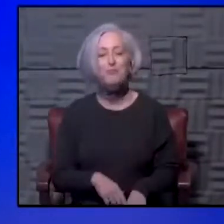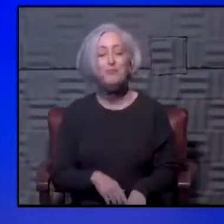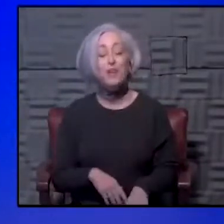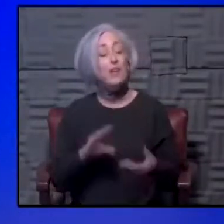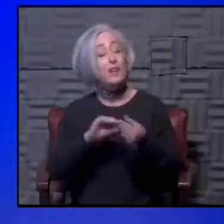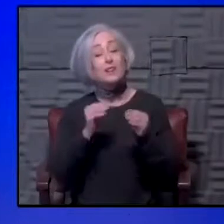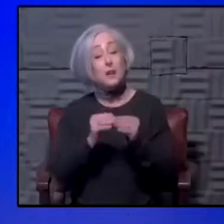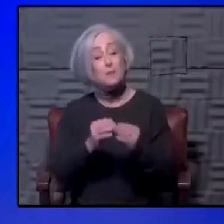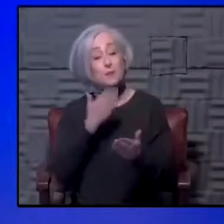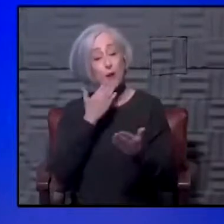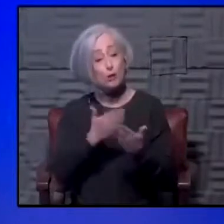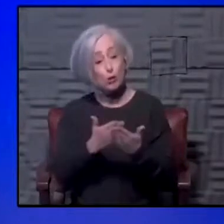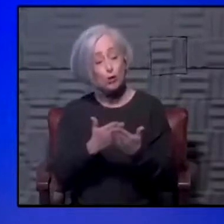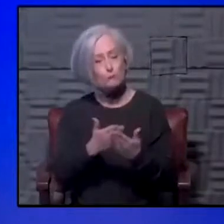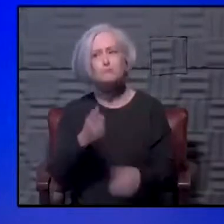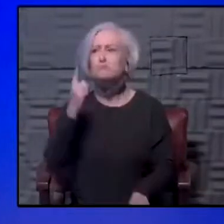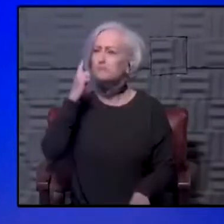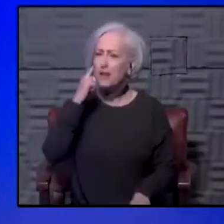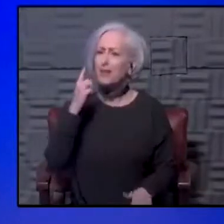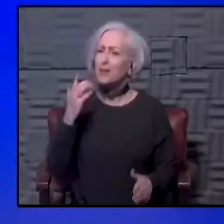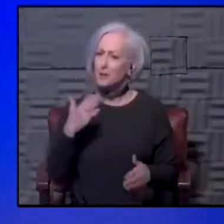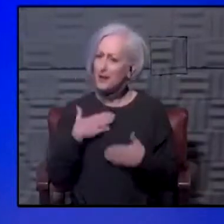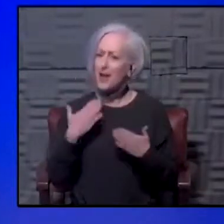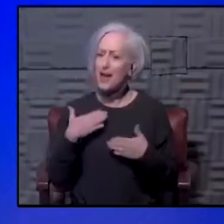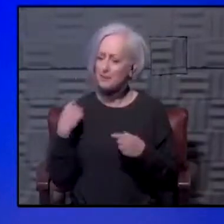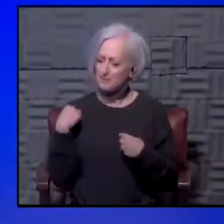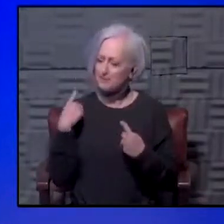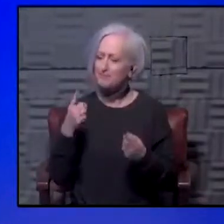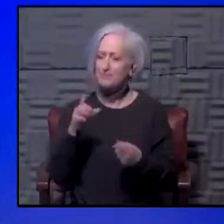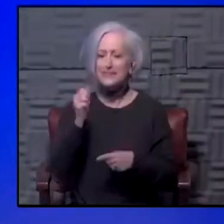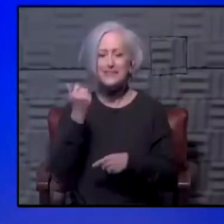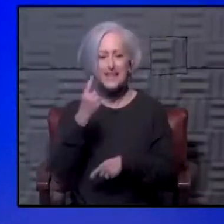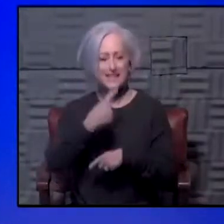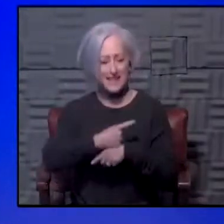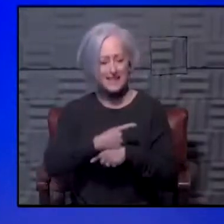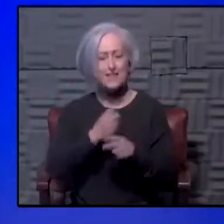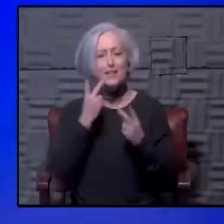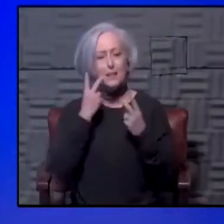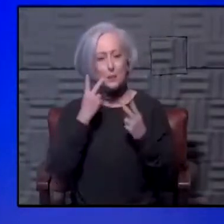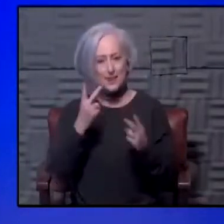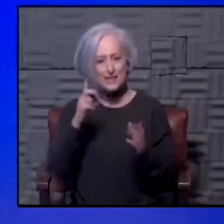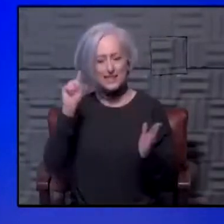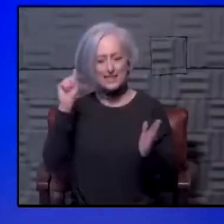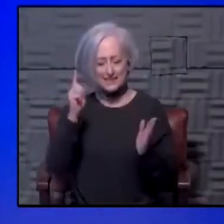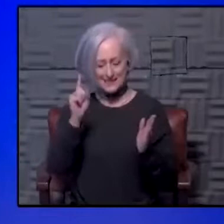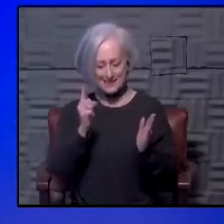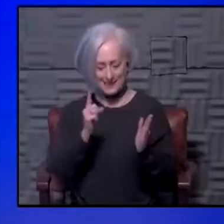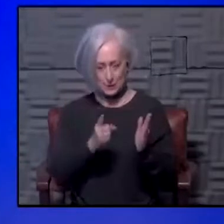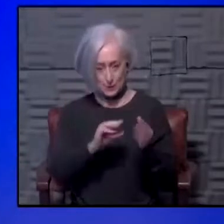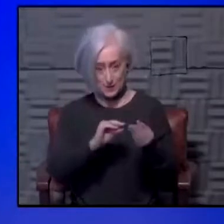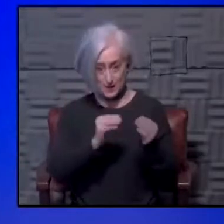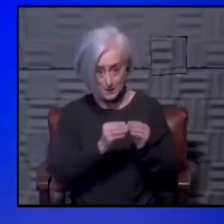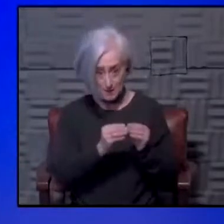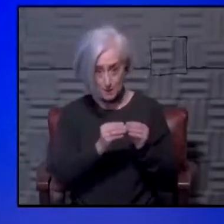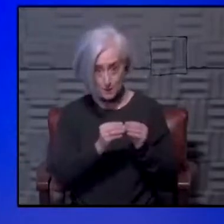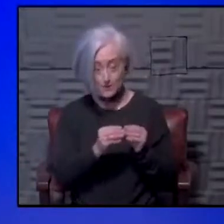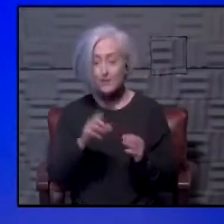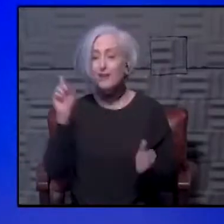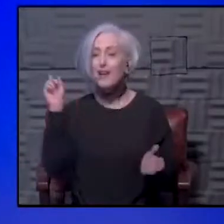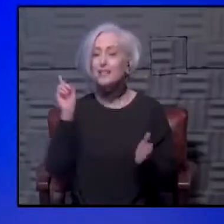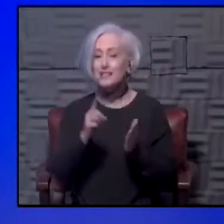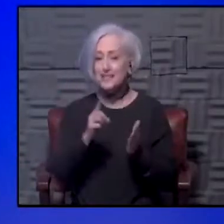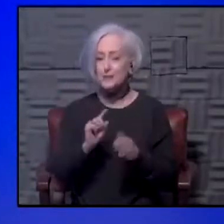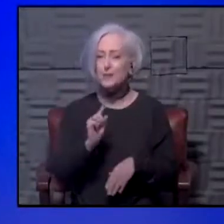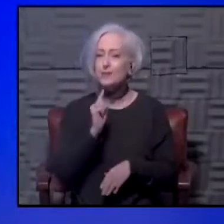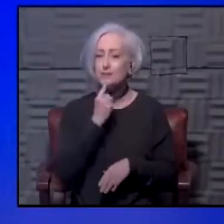been happy now for the past 10 days or so. We continue to have decreasing total numbers, but also decreasing acute infections, and so that's a